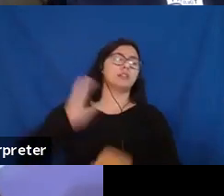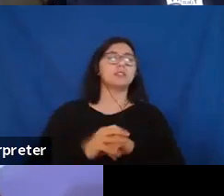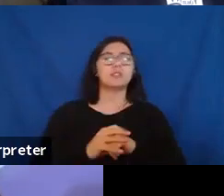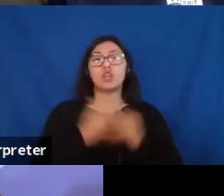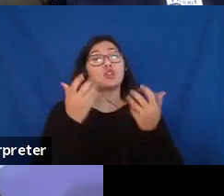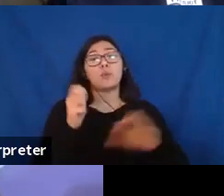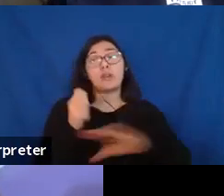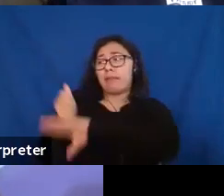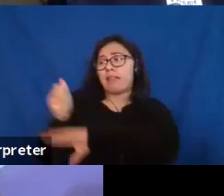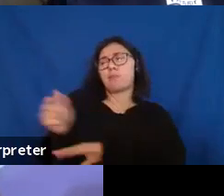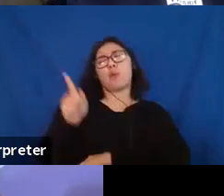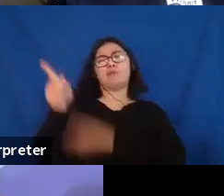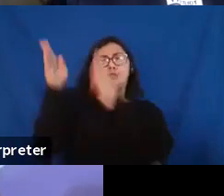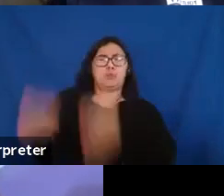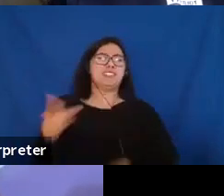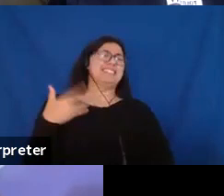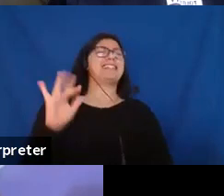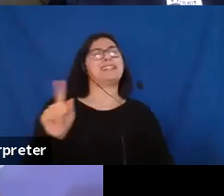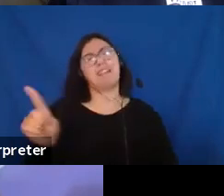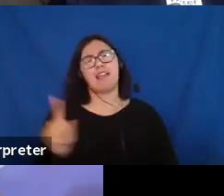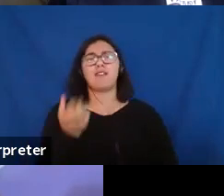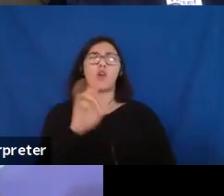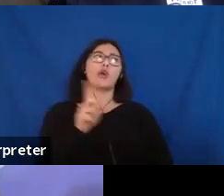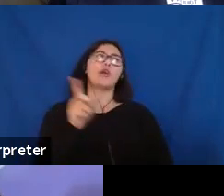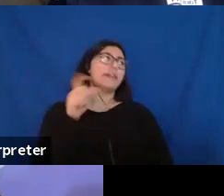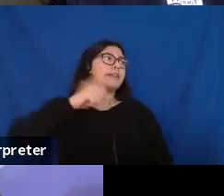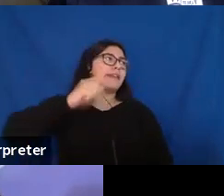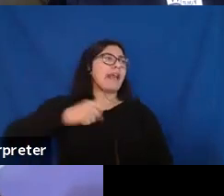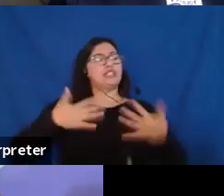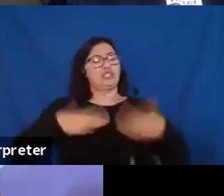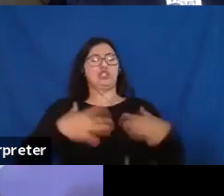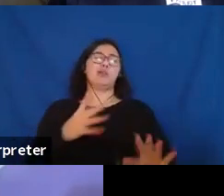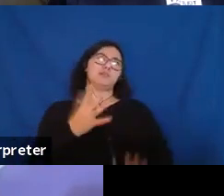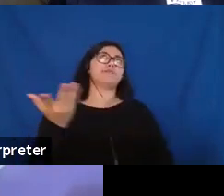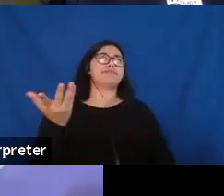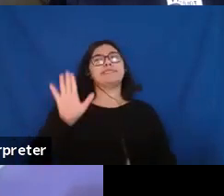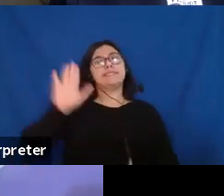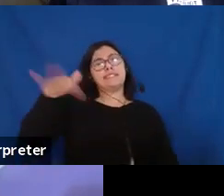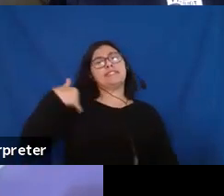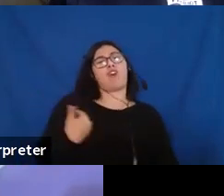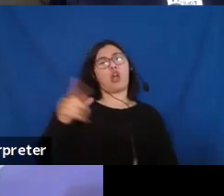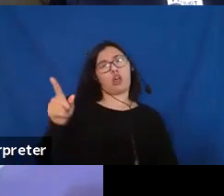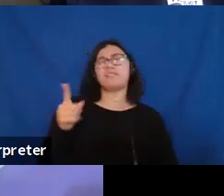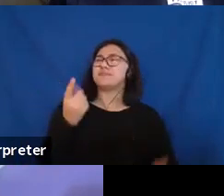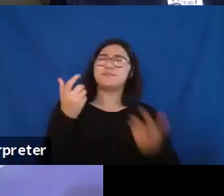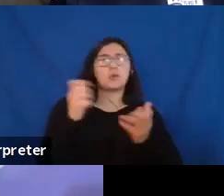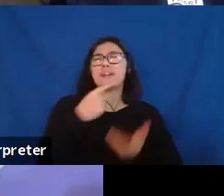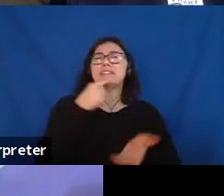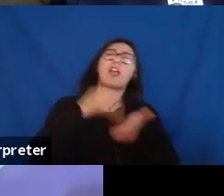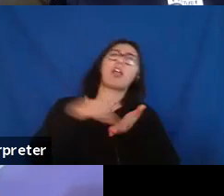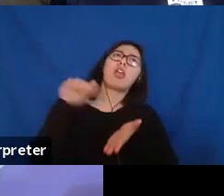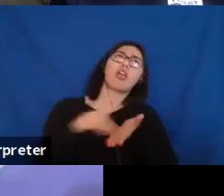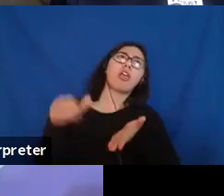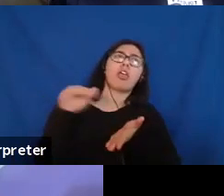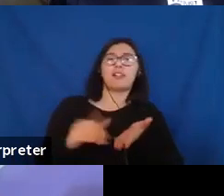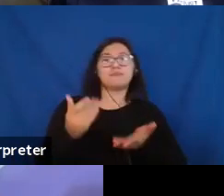he's just sensitive, or yeah, he brought it on himself by dressing like that. You don't want to make those kinds of excuses. And you also don't want to do